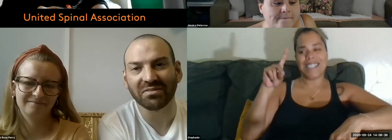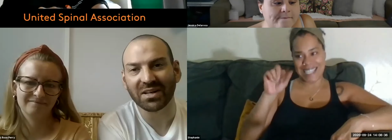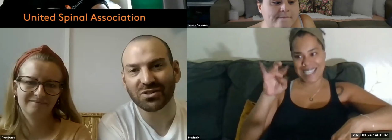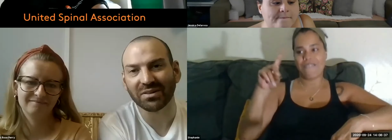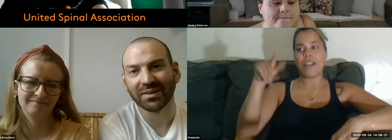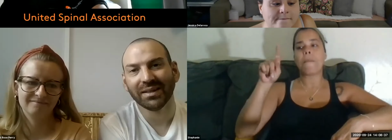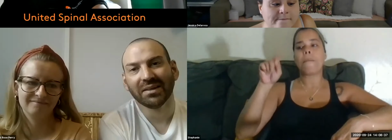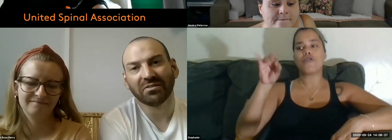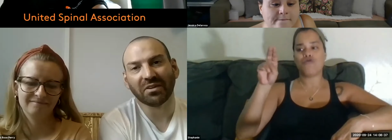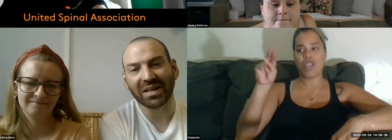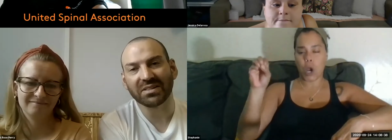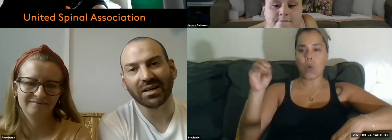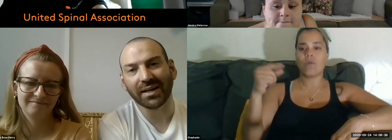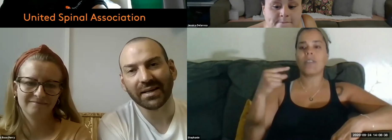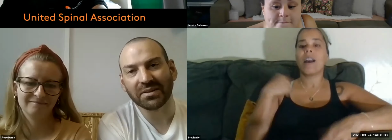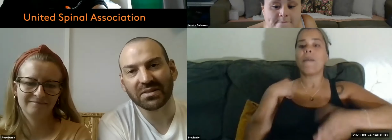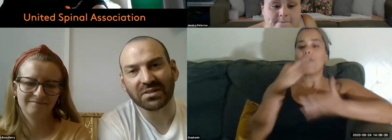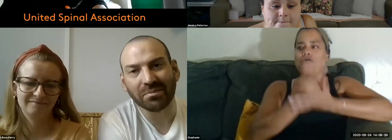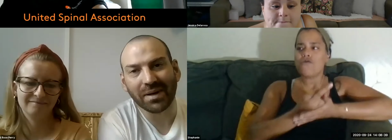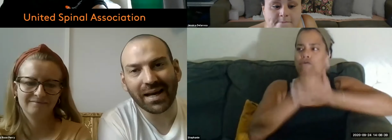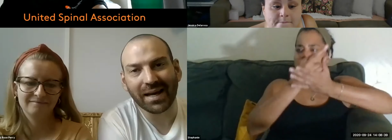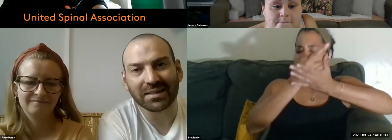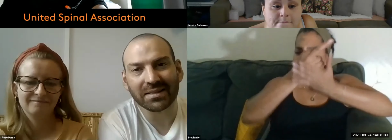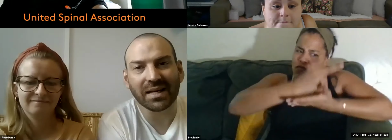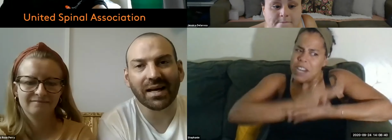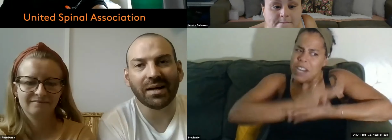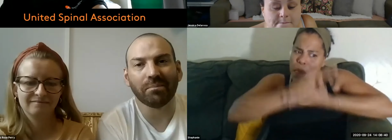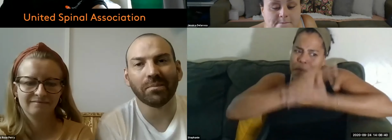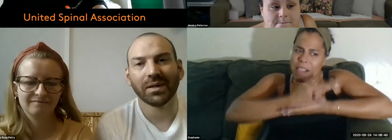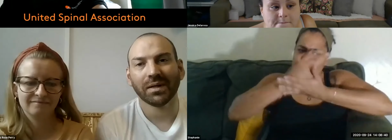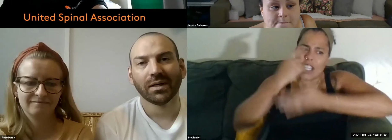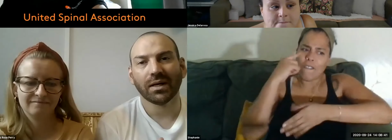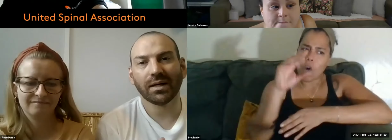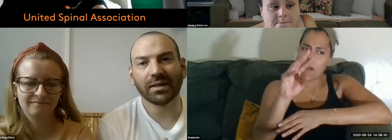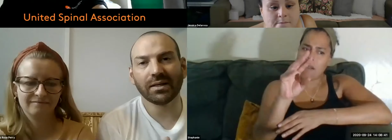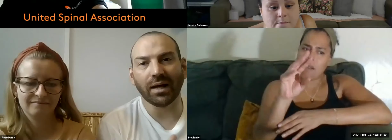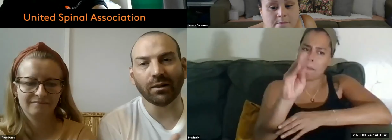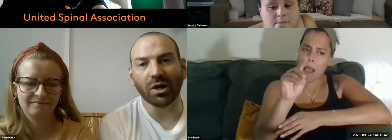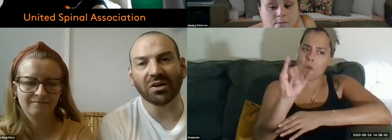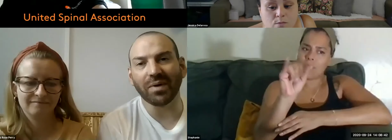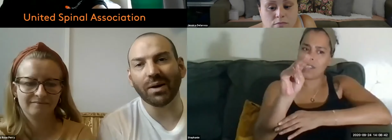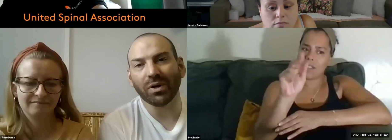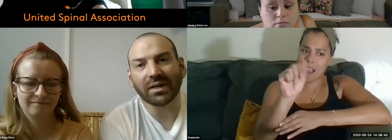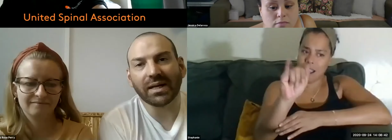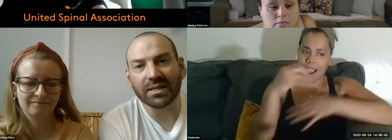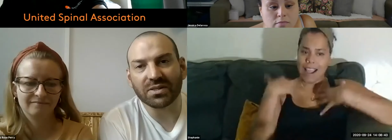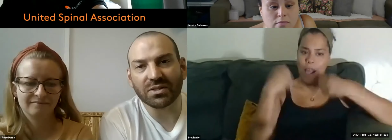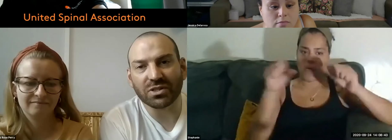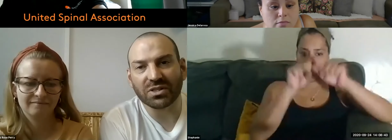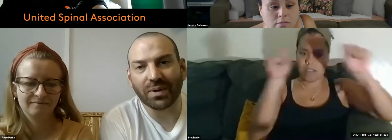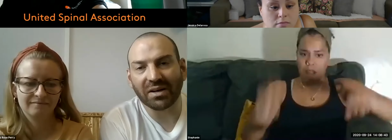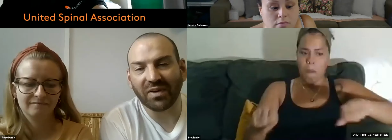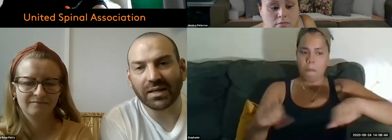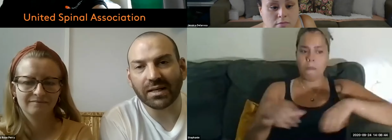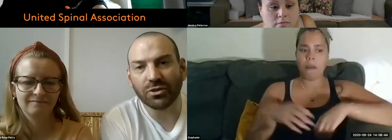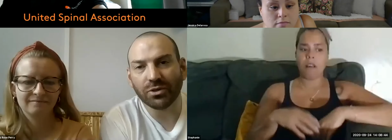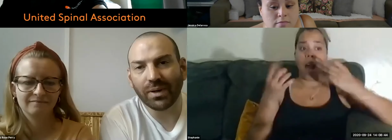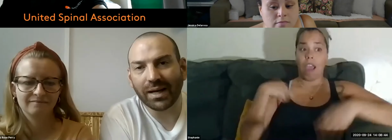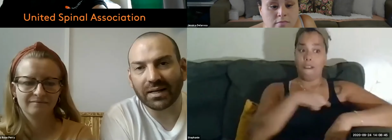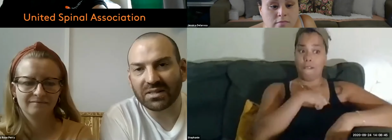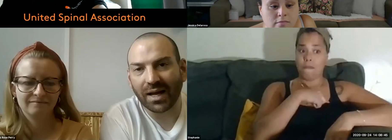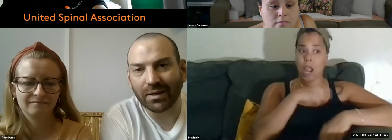Rehabilitation Innovation for the Mount Sinai Health System, and a lot of my work is just around